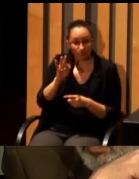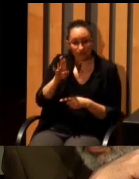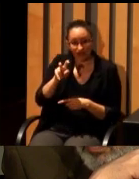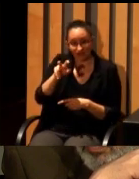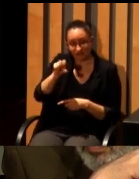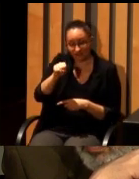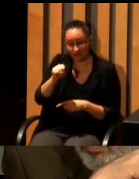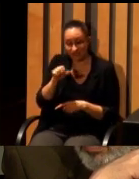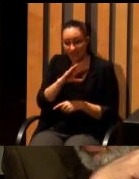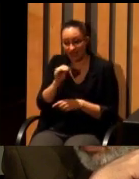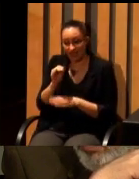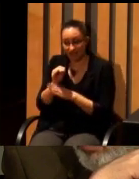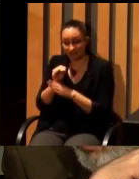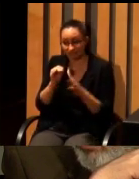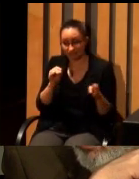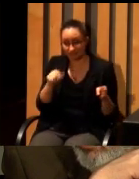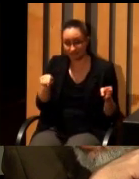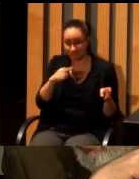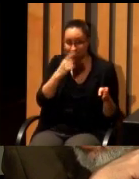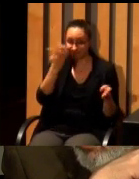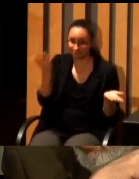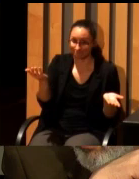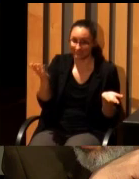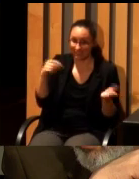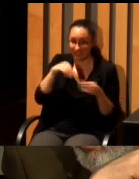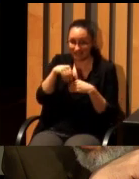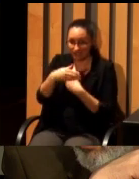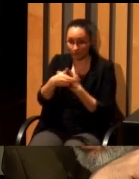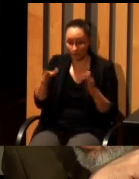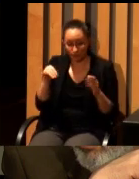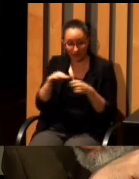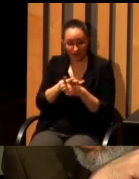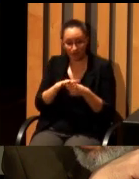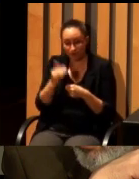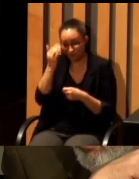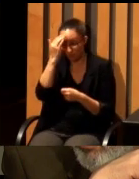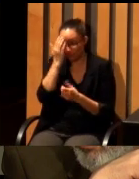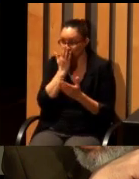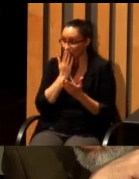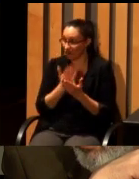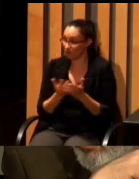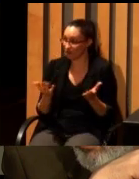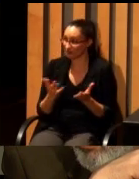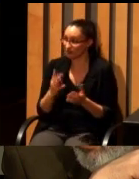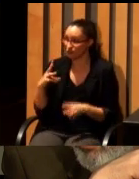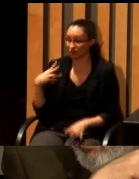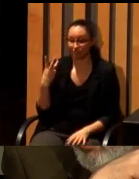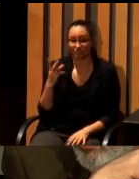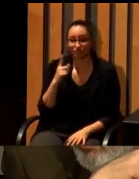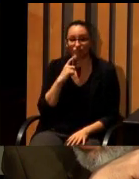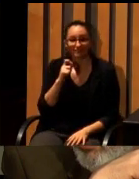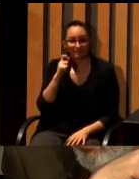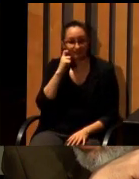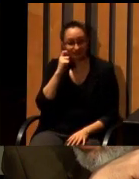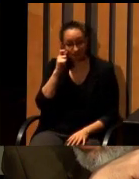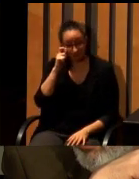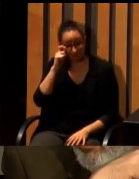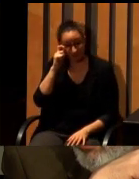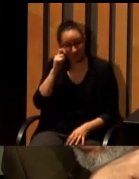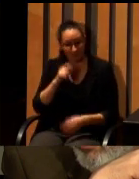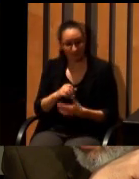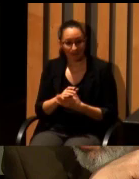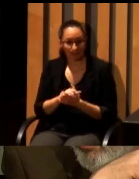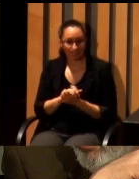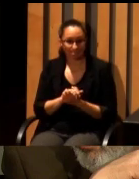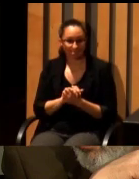and, as everyone in this room and this region knows very well, Washington's Redskins.